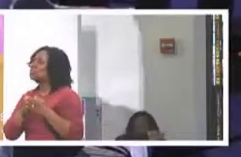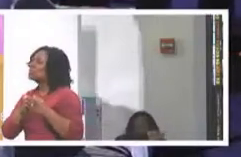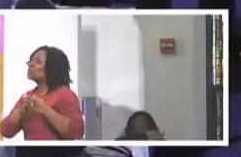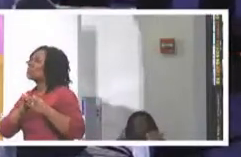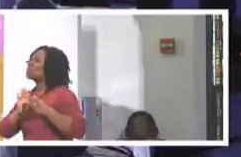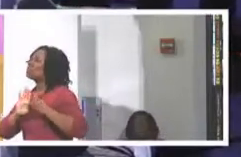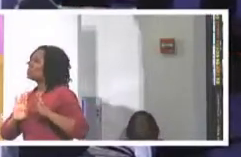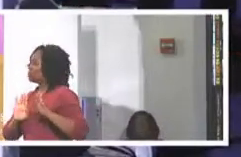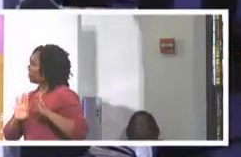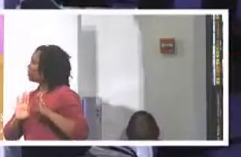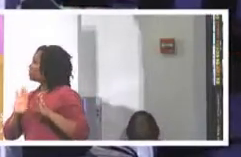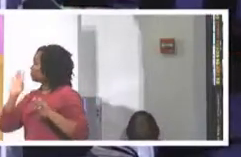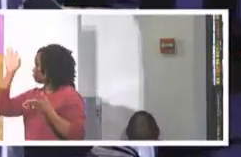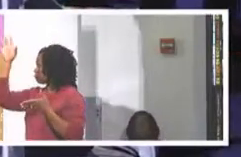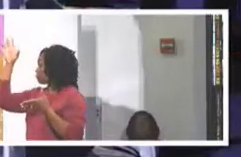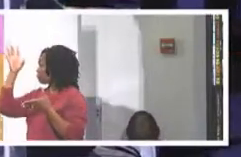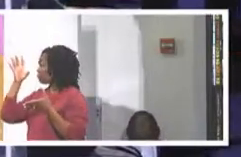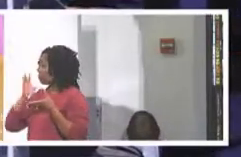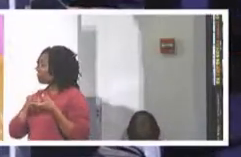to give this morning.